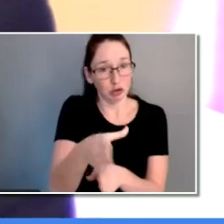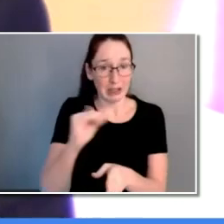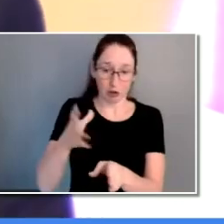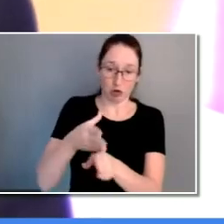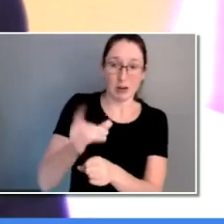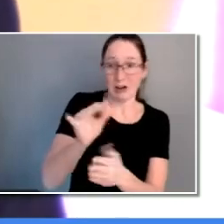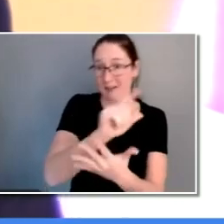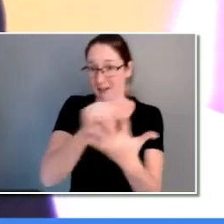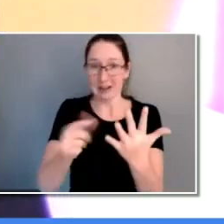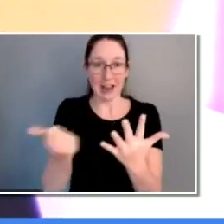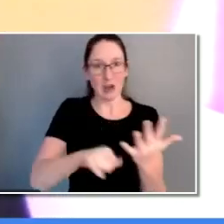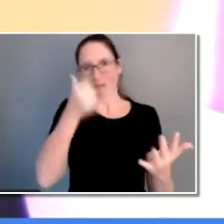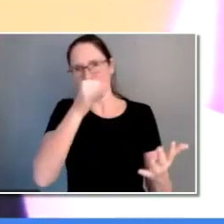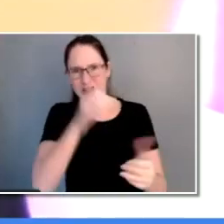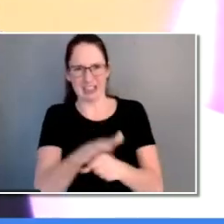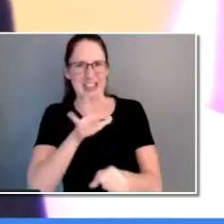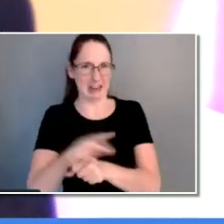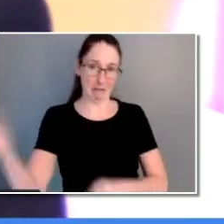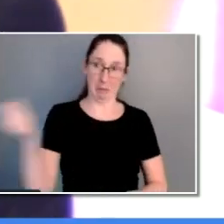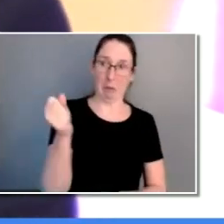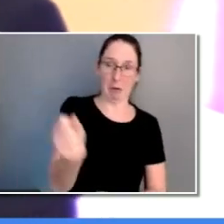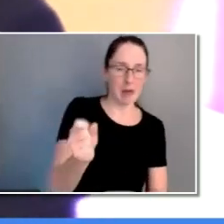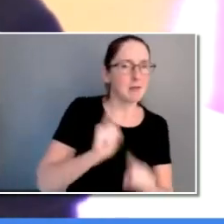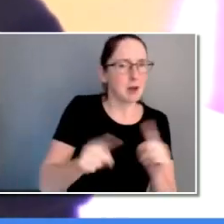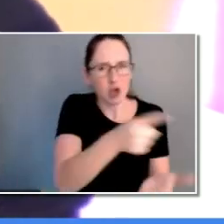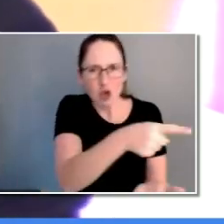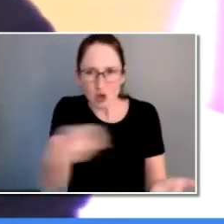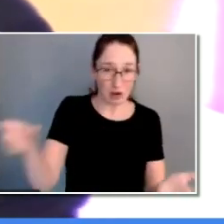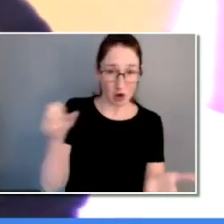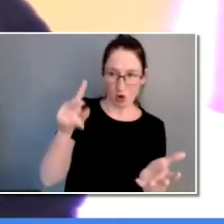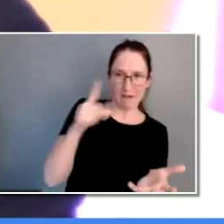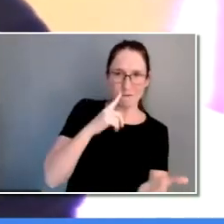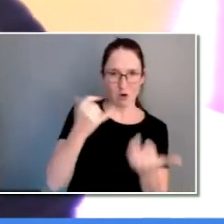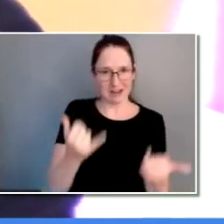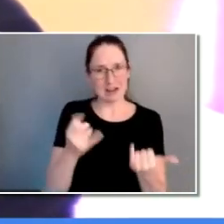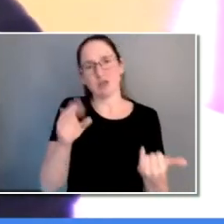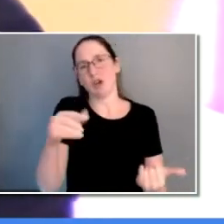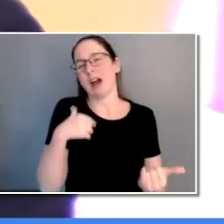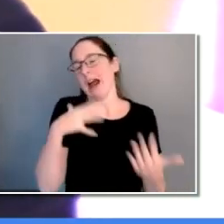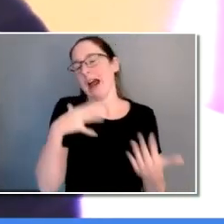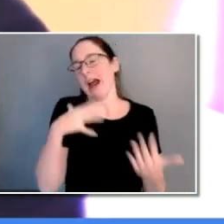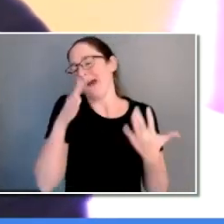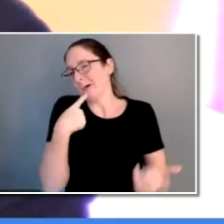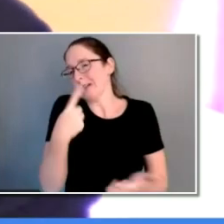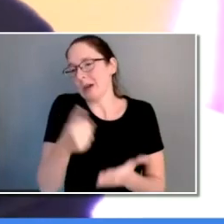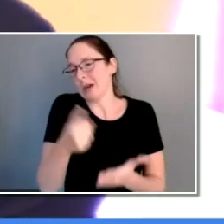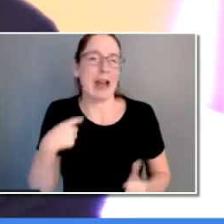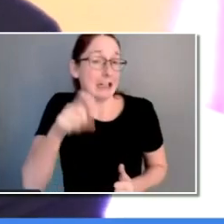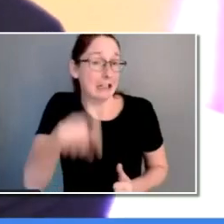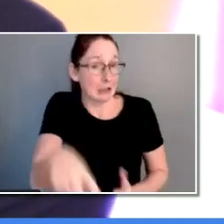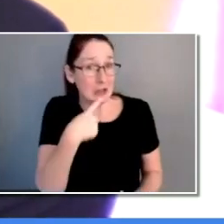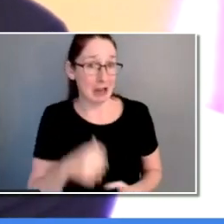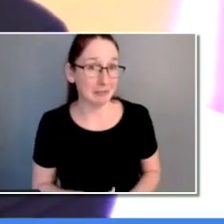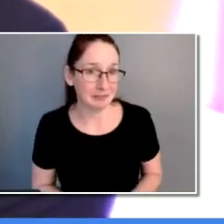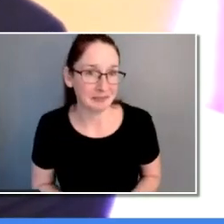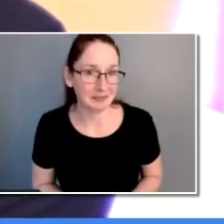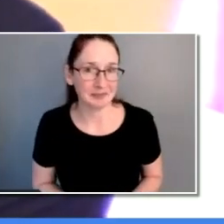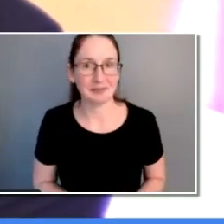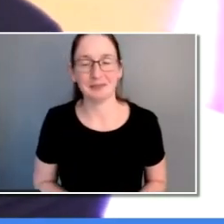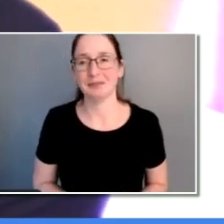anybody foolish enough to bring me in. But y'all are okay for now, so I'm just gonna say what I have to say.